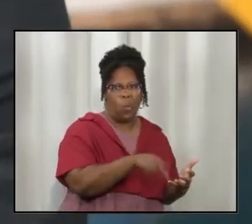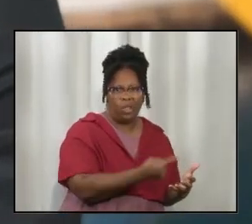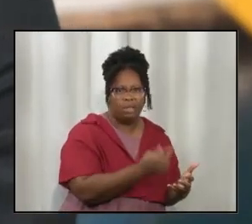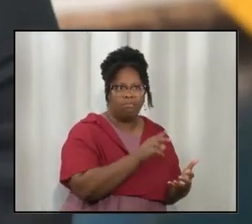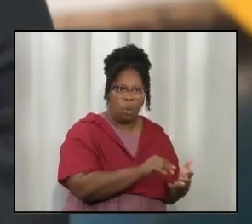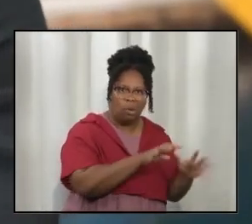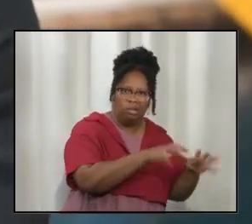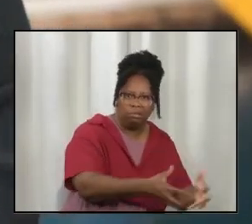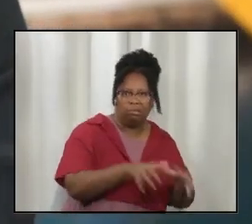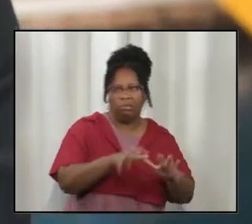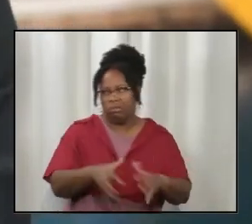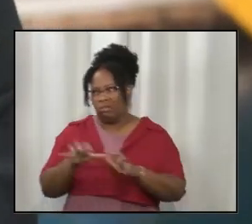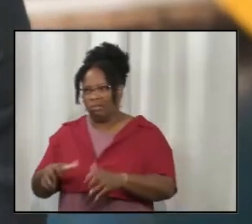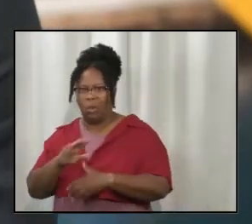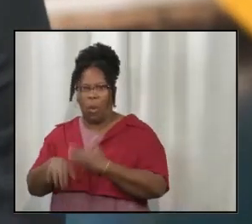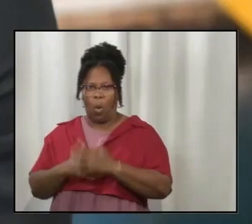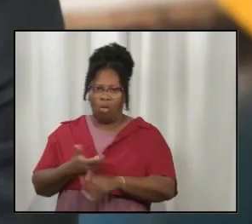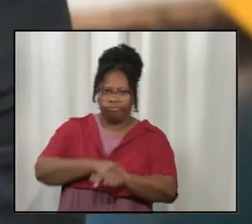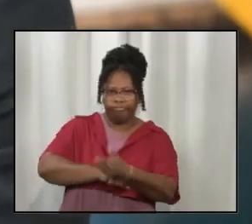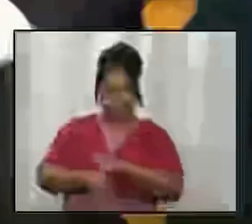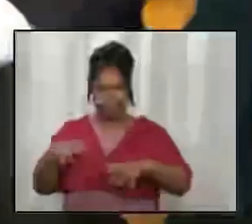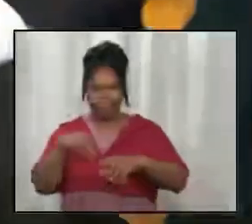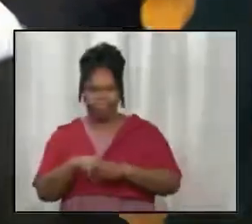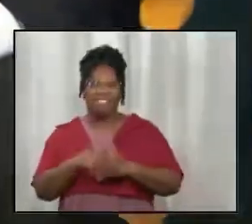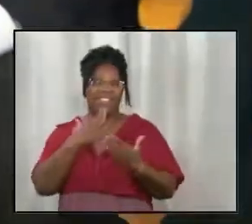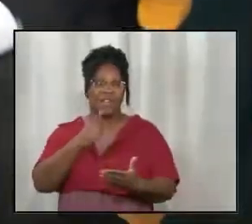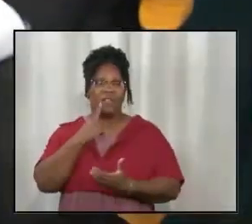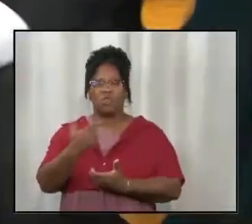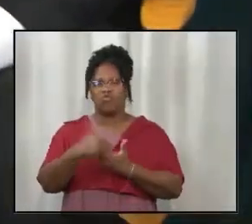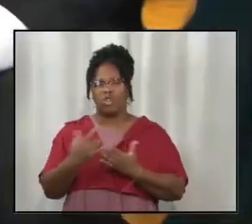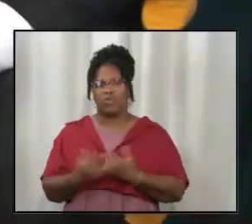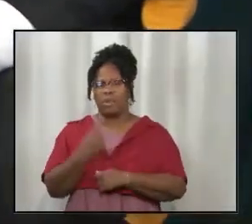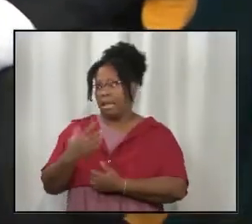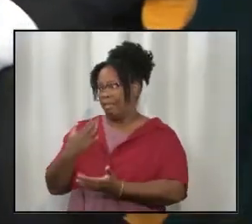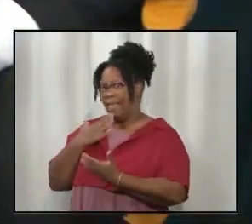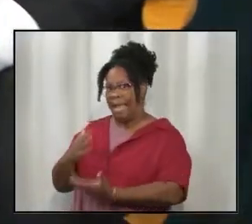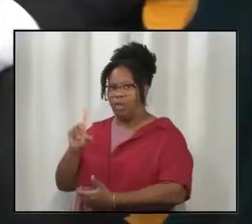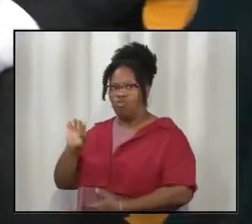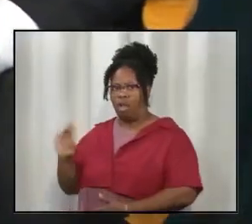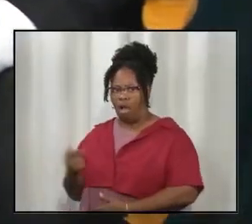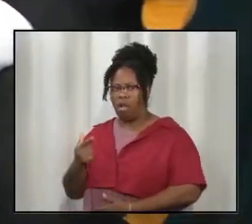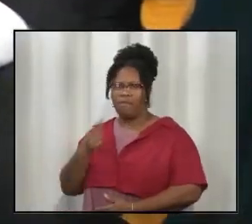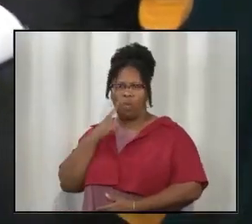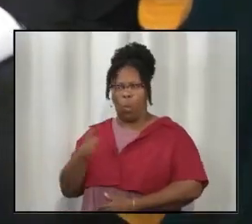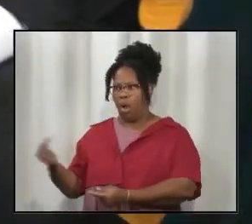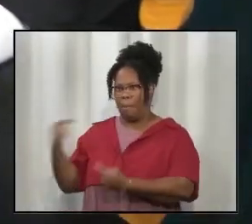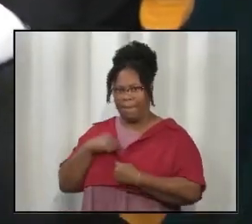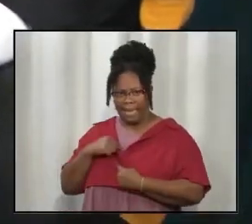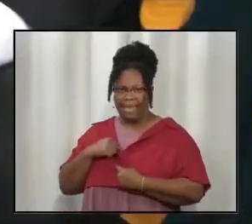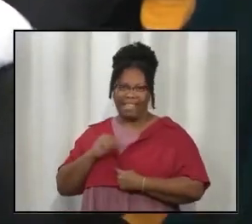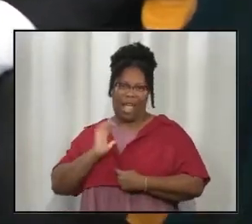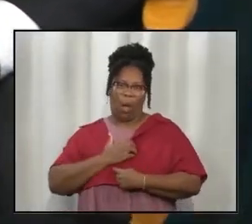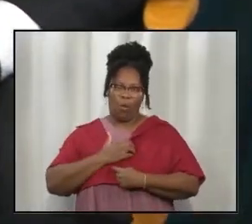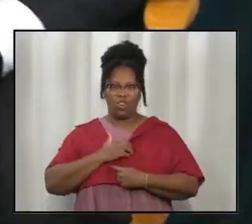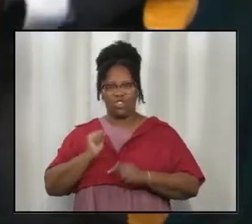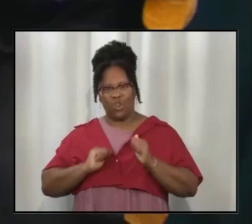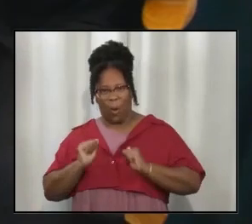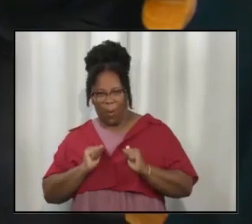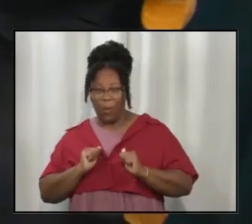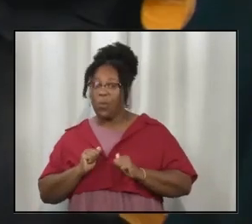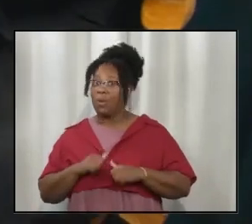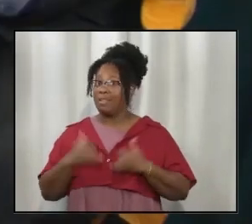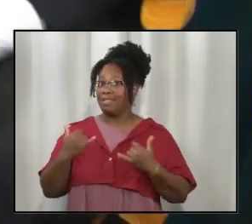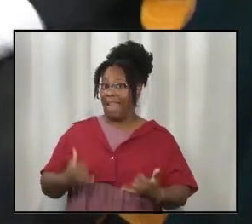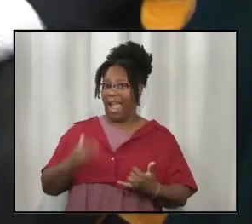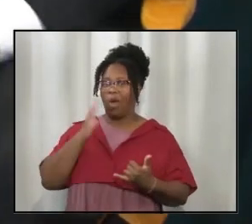be involved. So thank you so much for joining us today. And thank you, Doug, for coming on our little show. And now